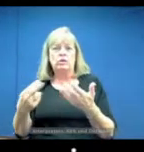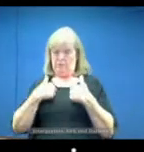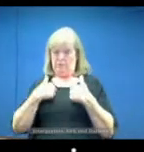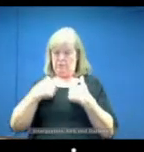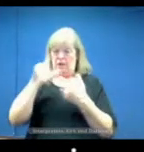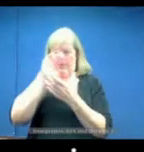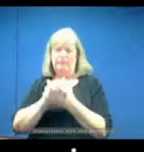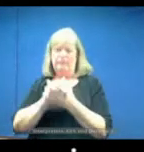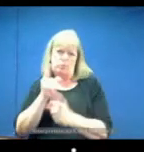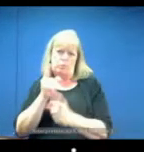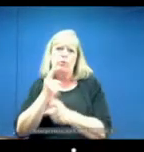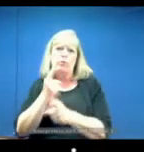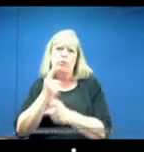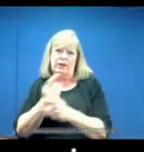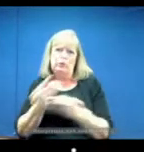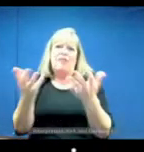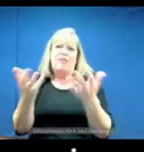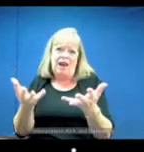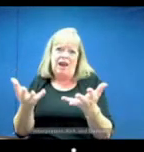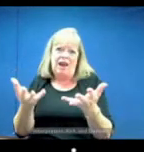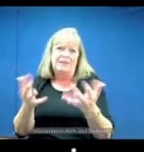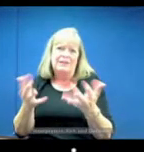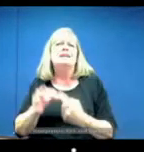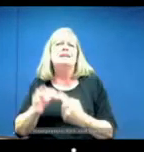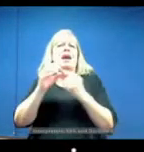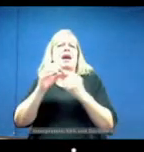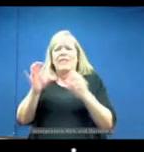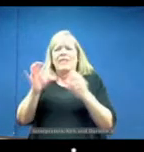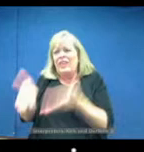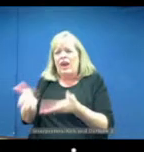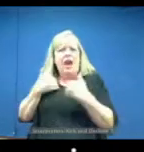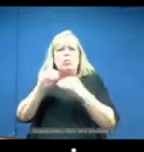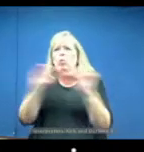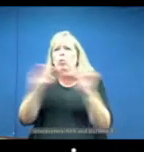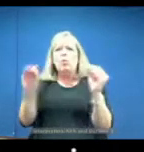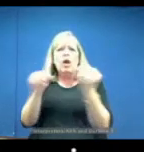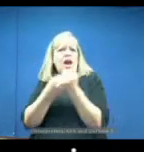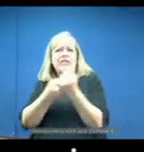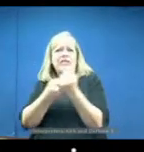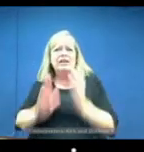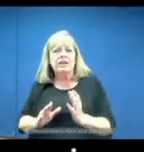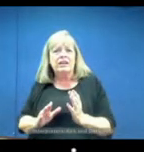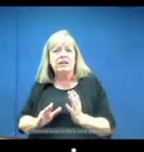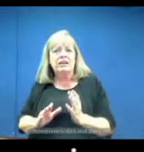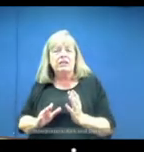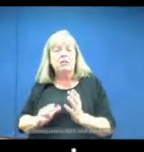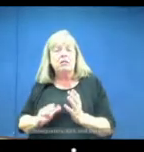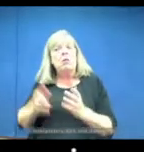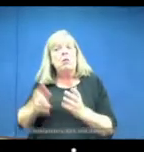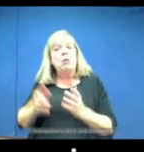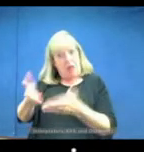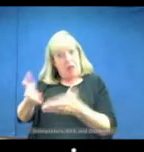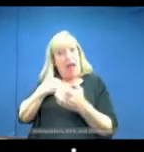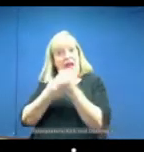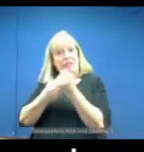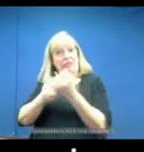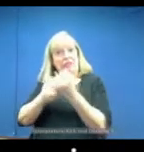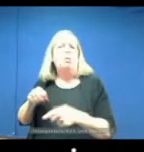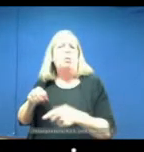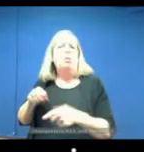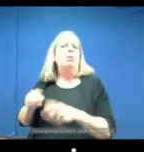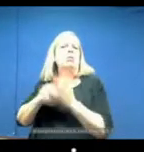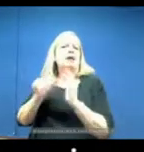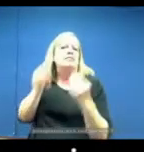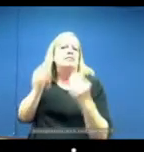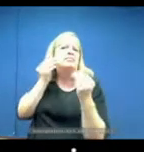if there's not an advocate present. If an advocate's present, they're already going to have those resources, and